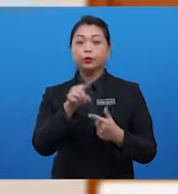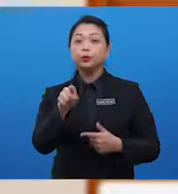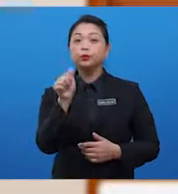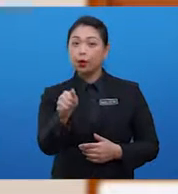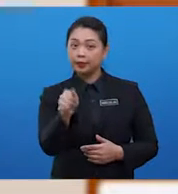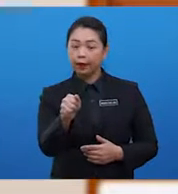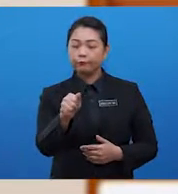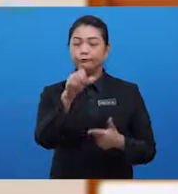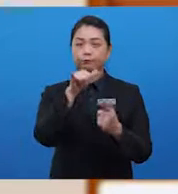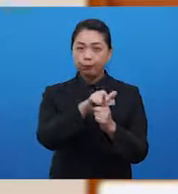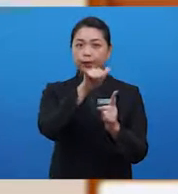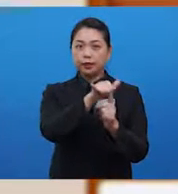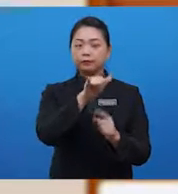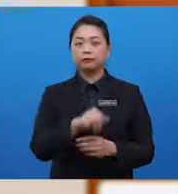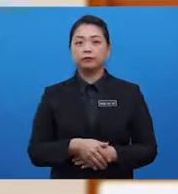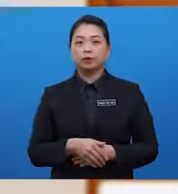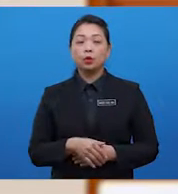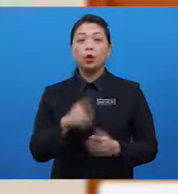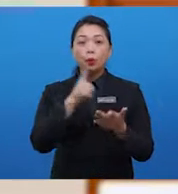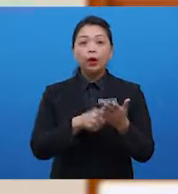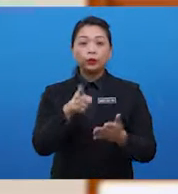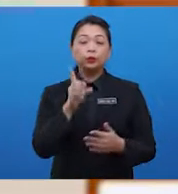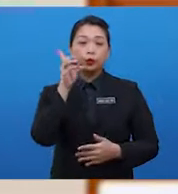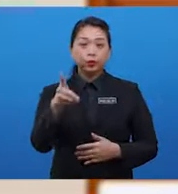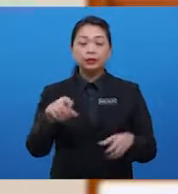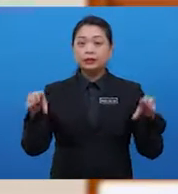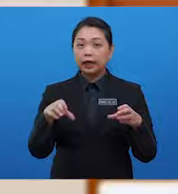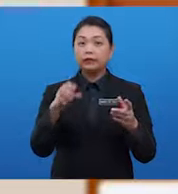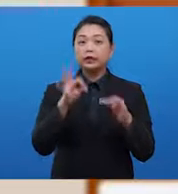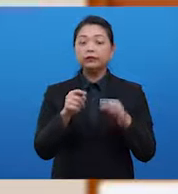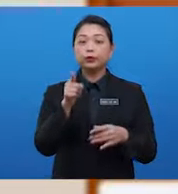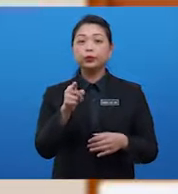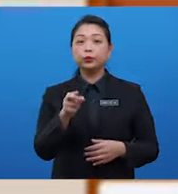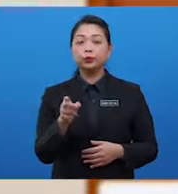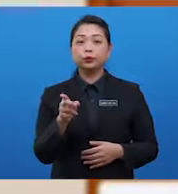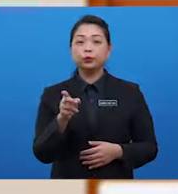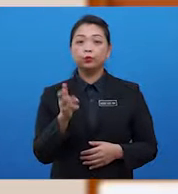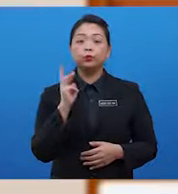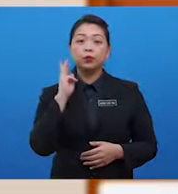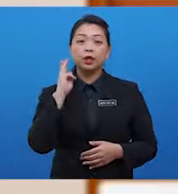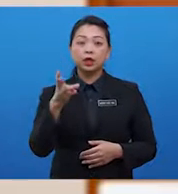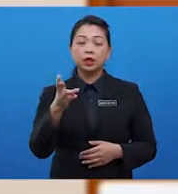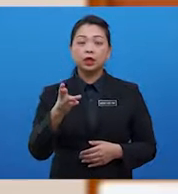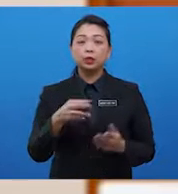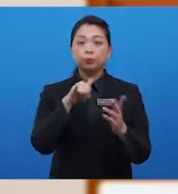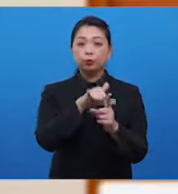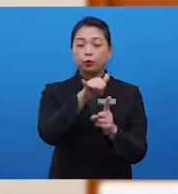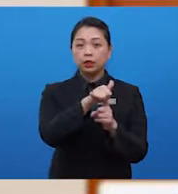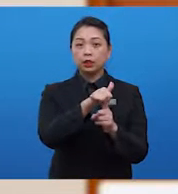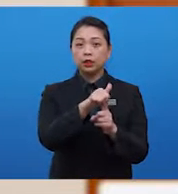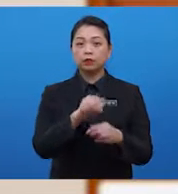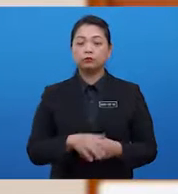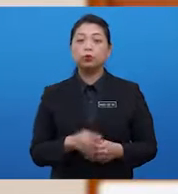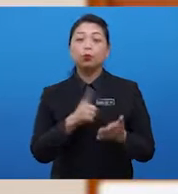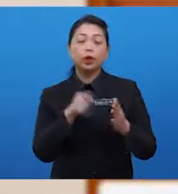what would you have done if you were bullied, or do you feel regret or remorse if